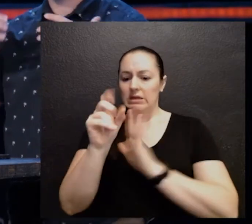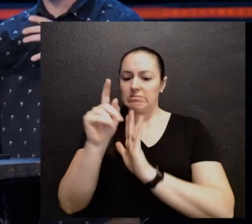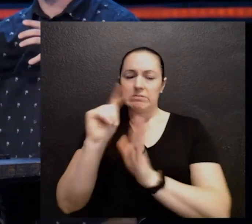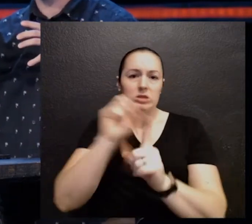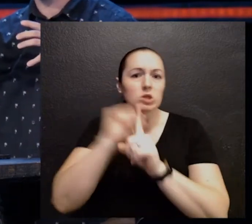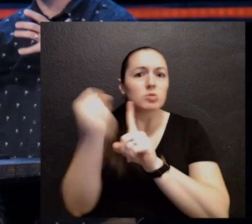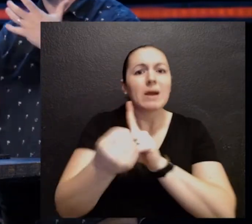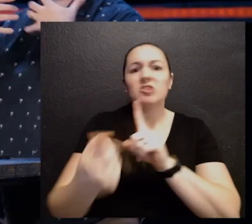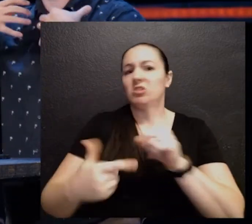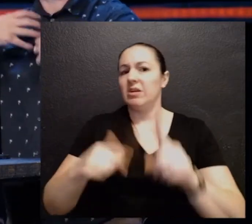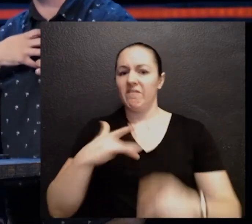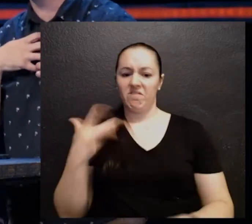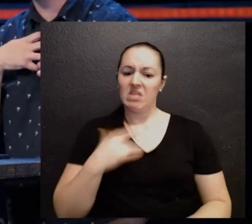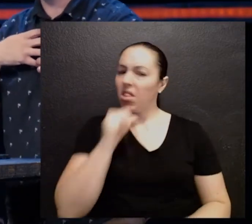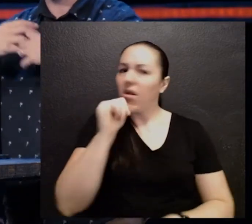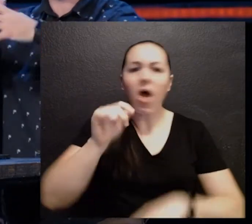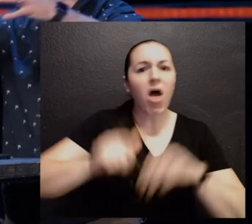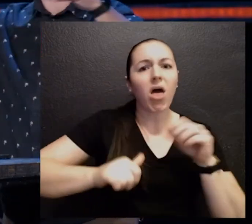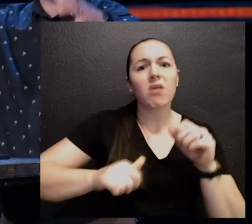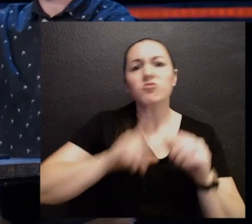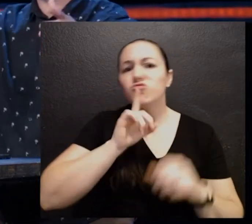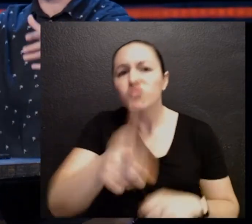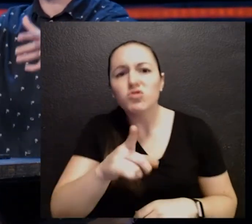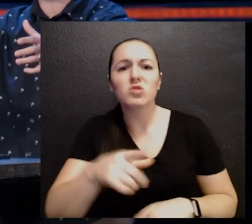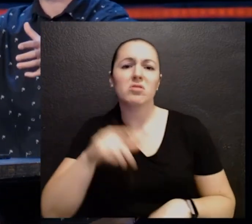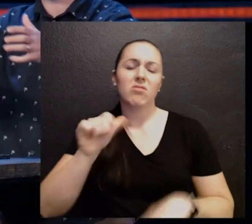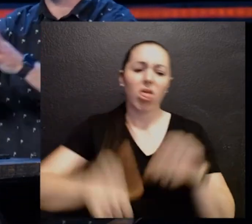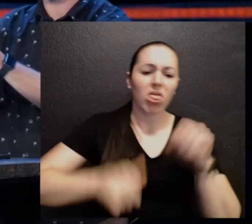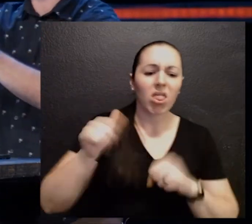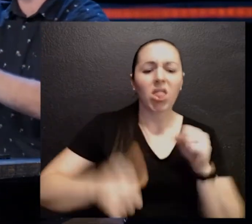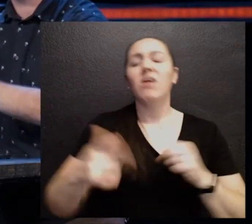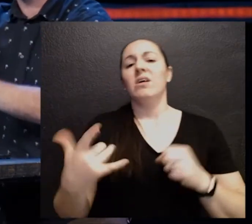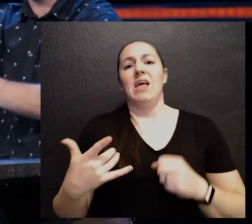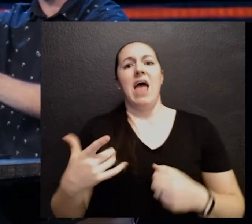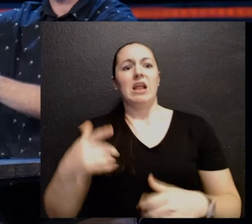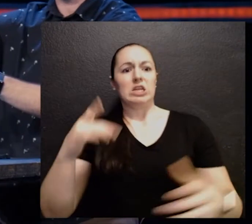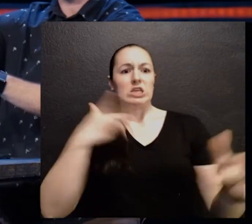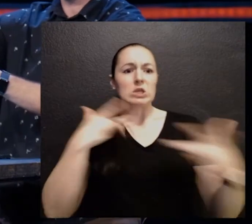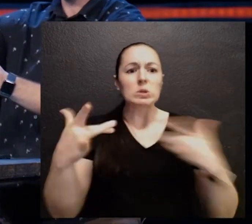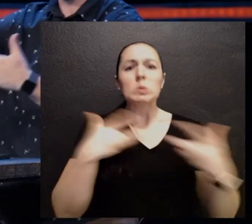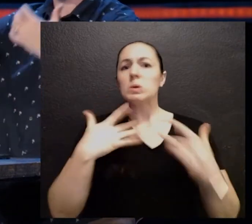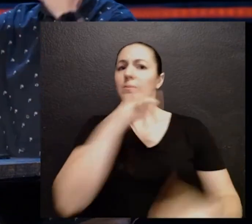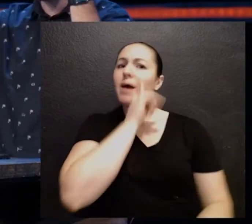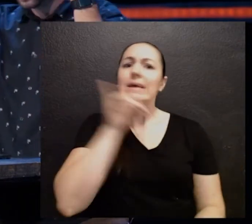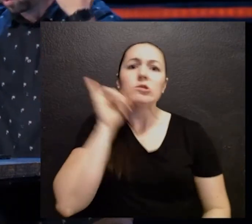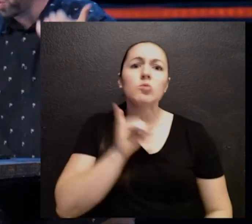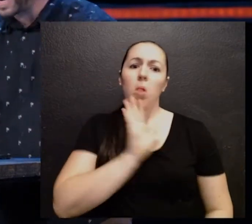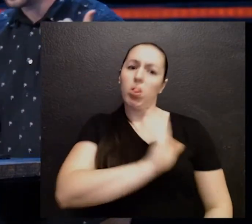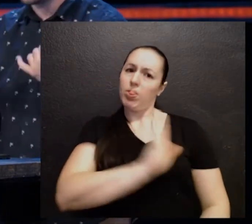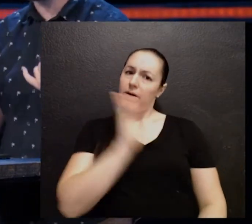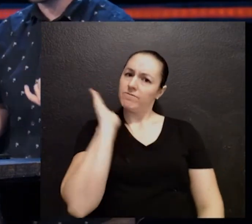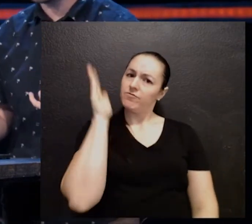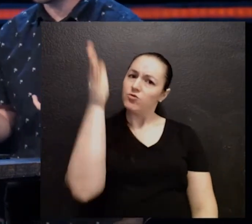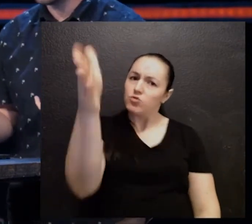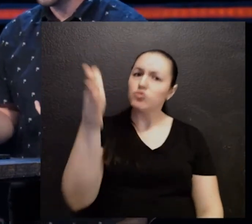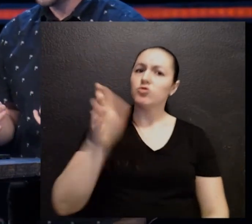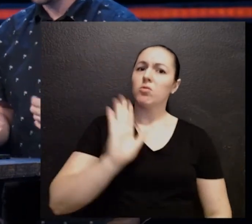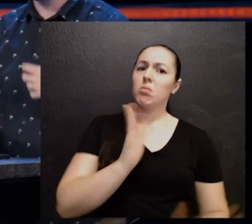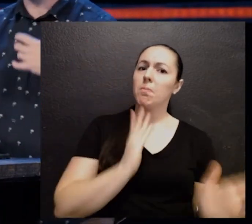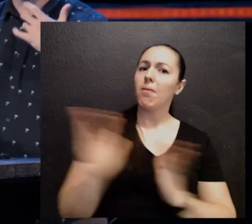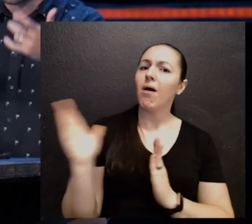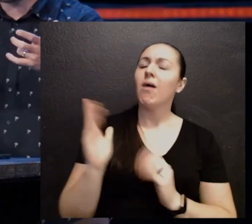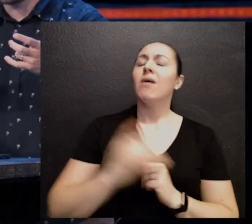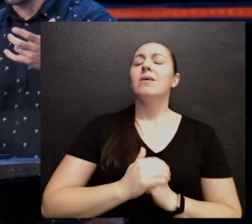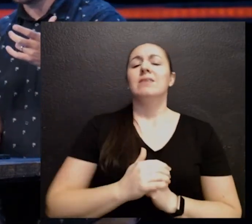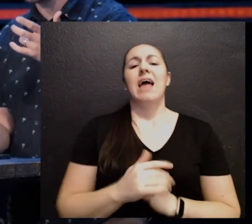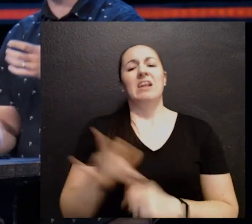the responsibility, not just for him, but for the nation of Israel and the future of Israel. And he's weighed down by this.